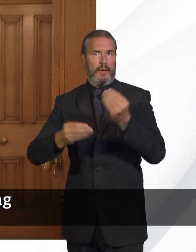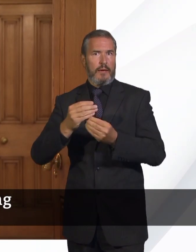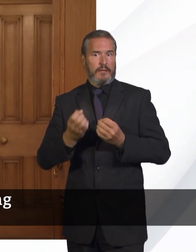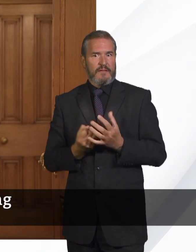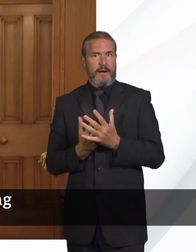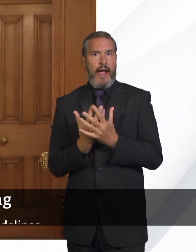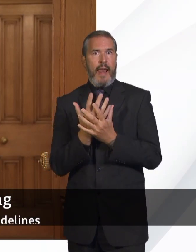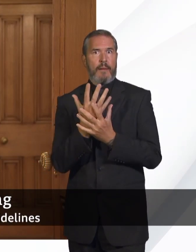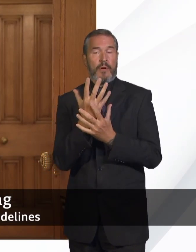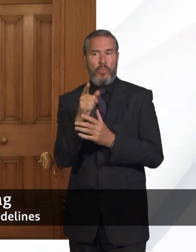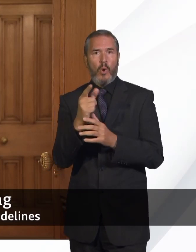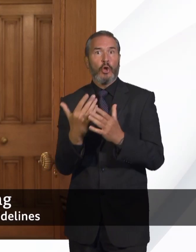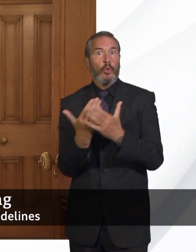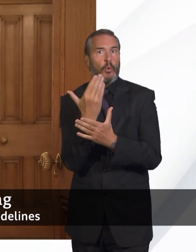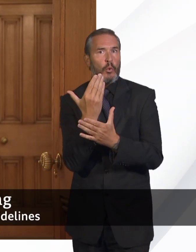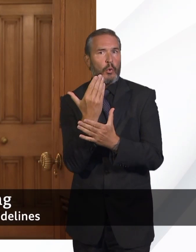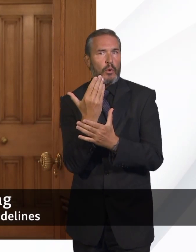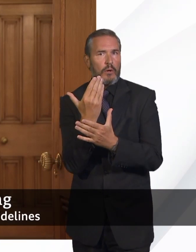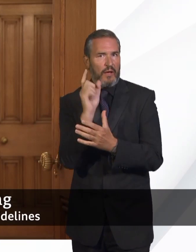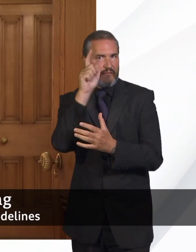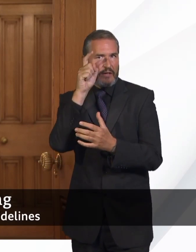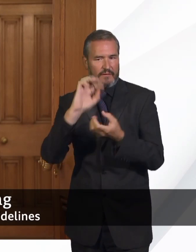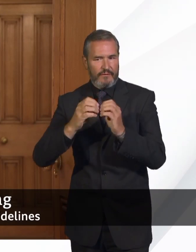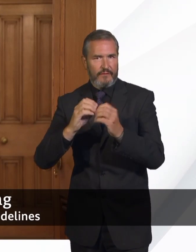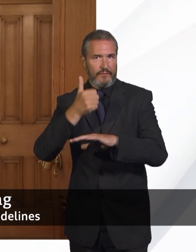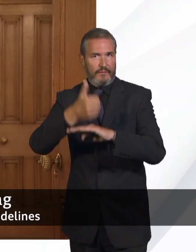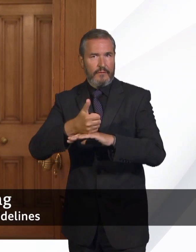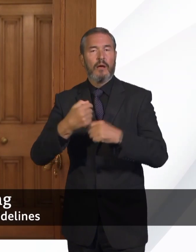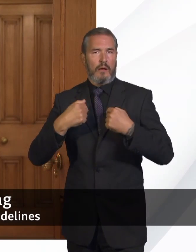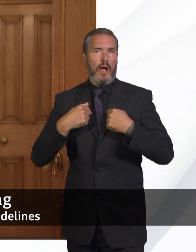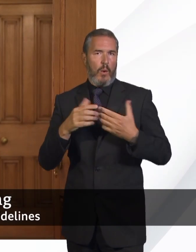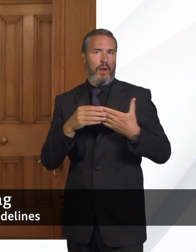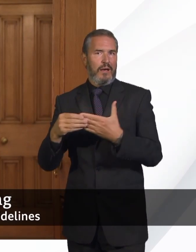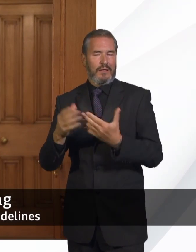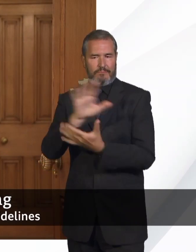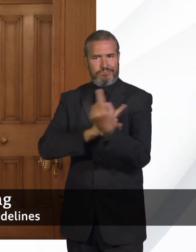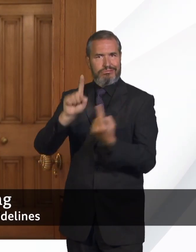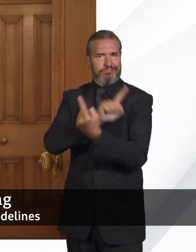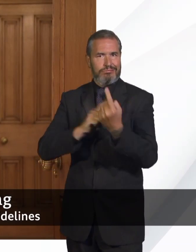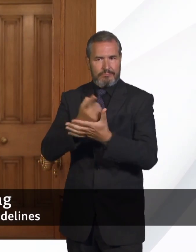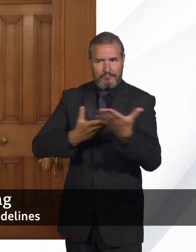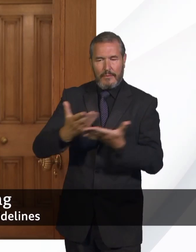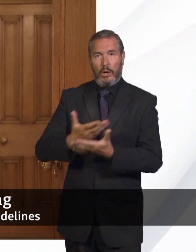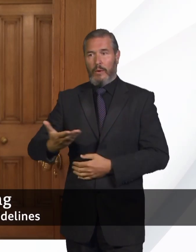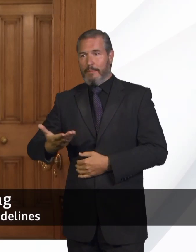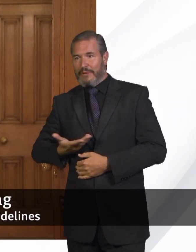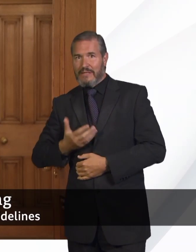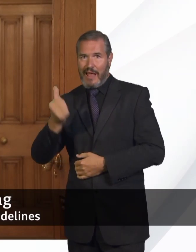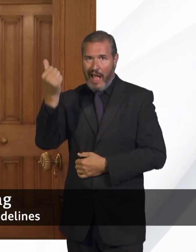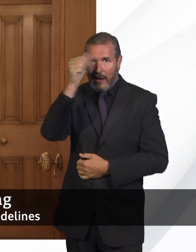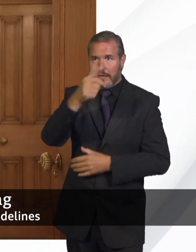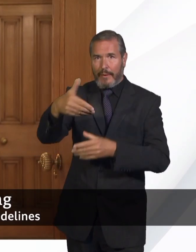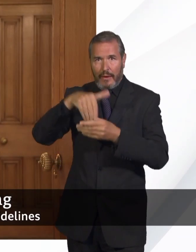these green, innovative firms. And as I said, I'm going to be leading a set of conversations with business, with